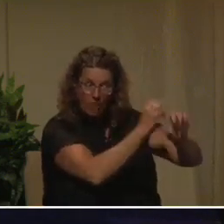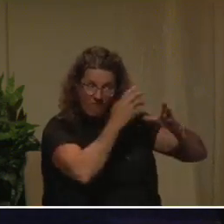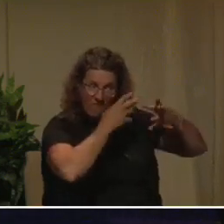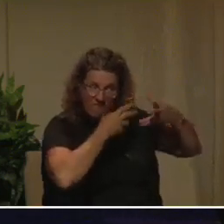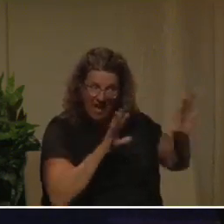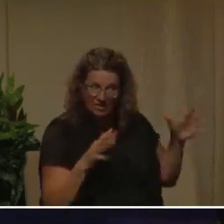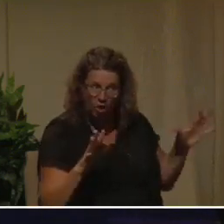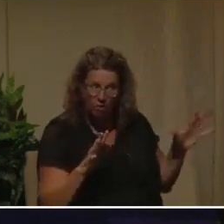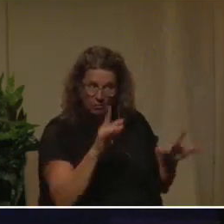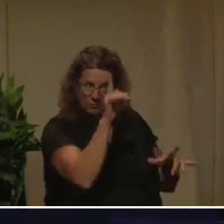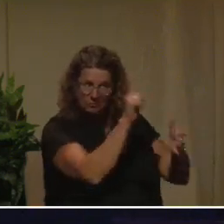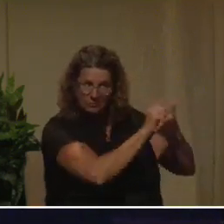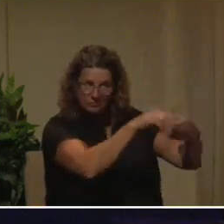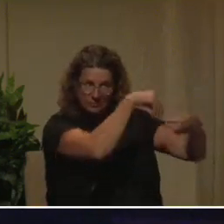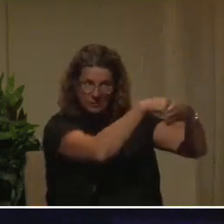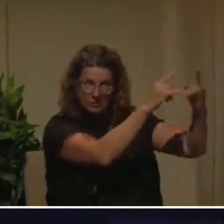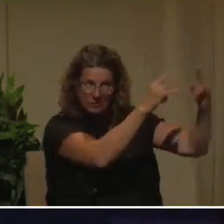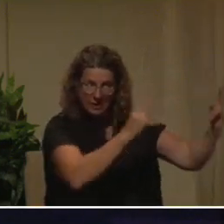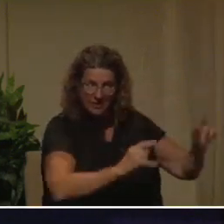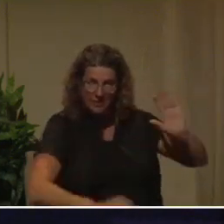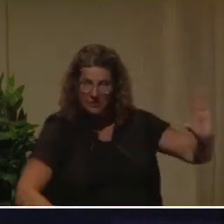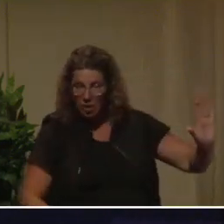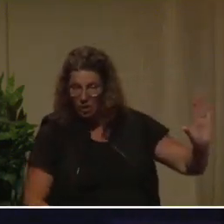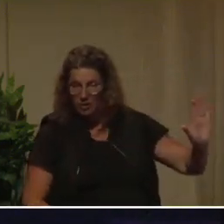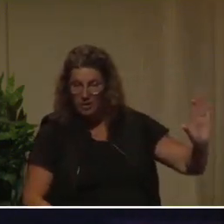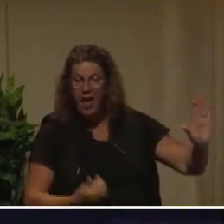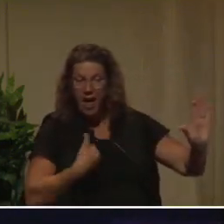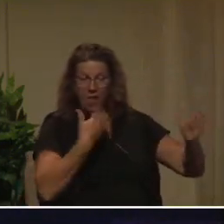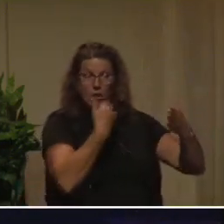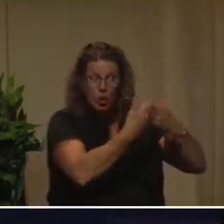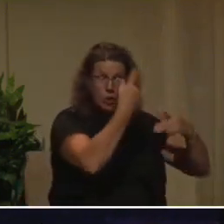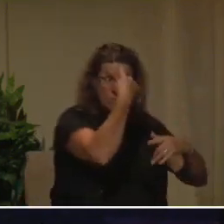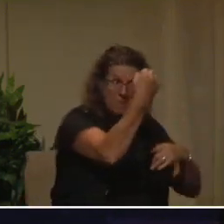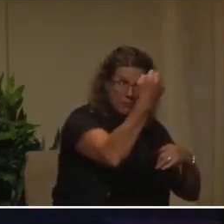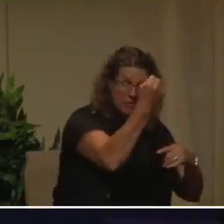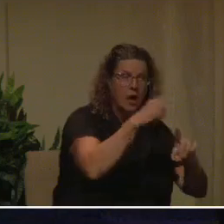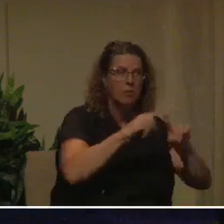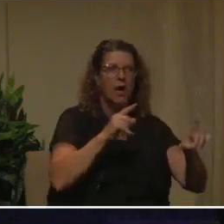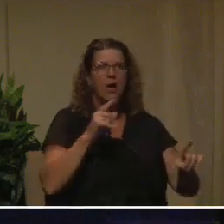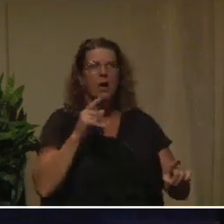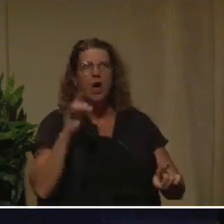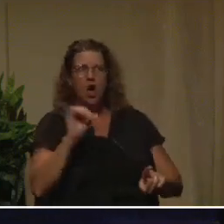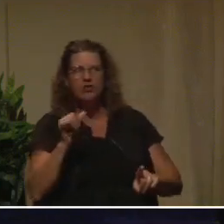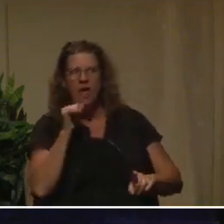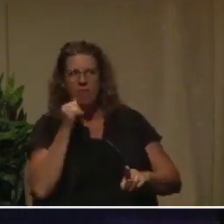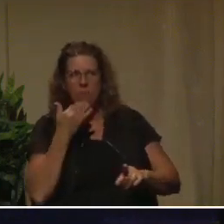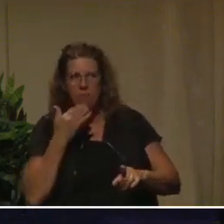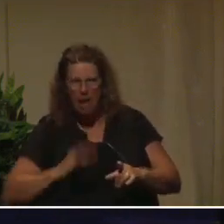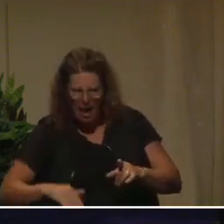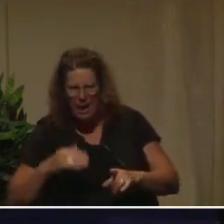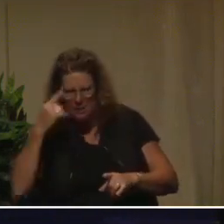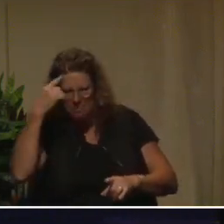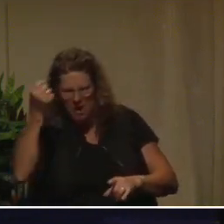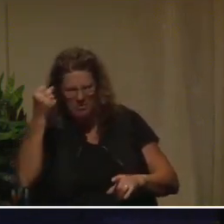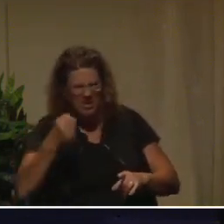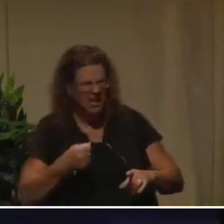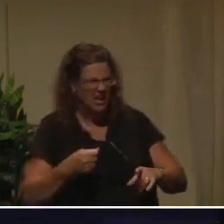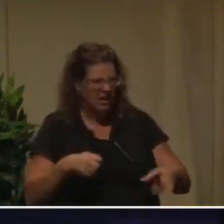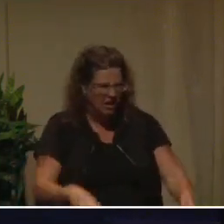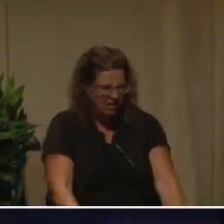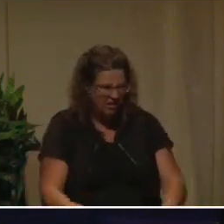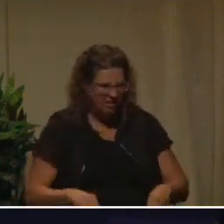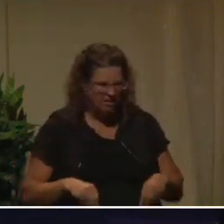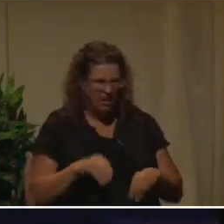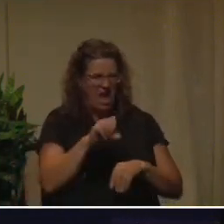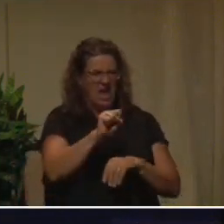more. But I also have some hard memories, or not so pleasant memories. I remember wet sleeping bags. I remember tent poles